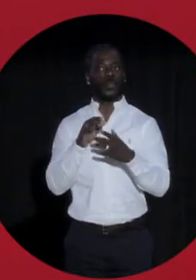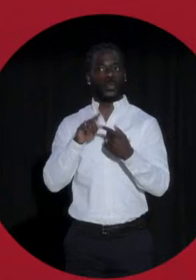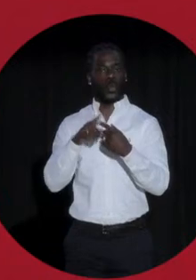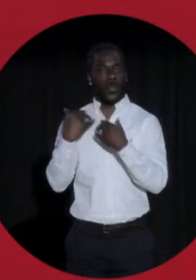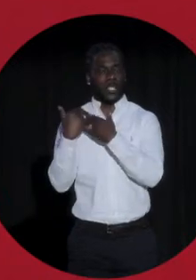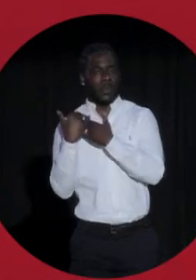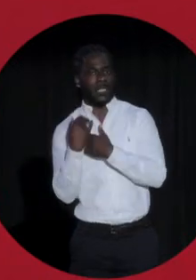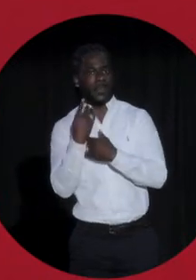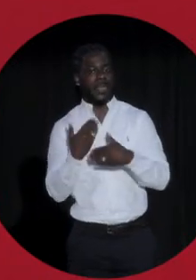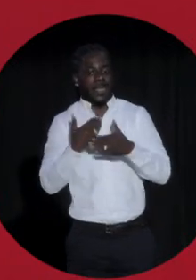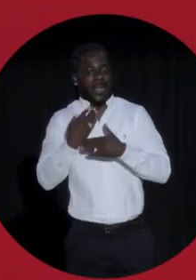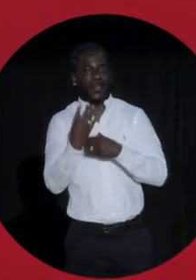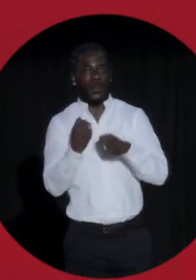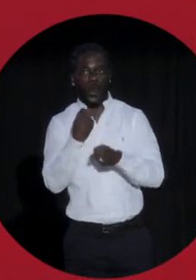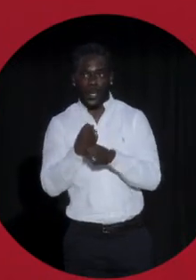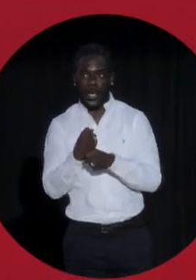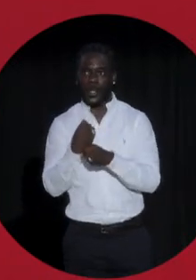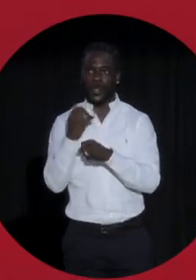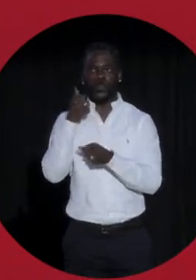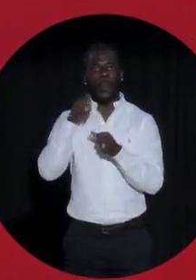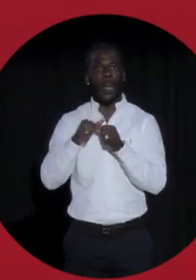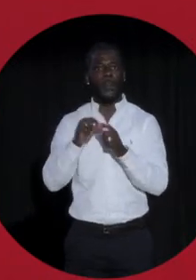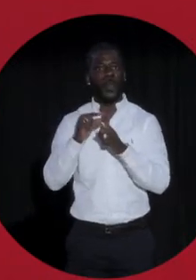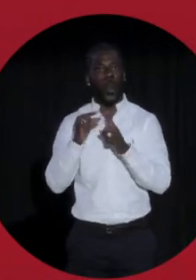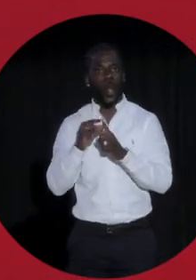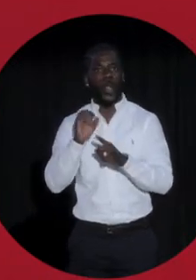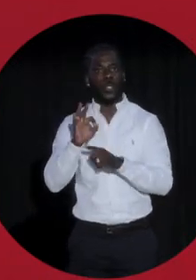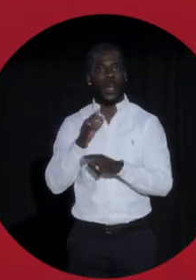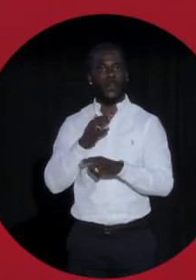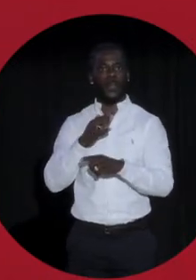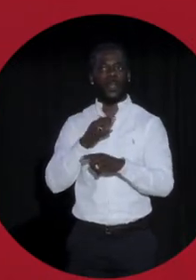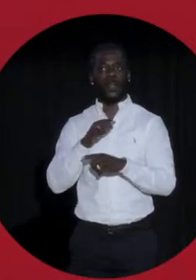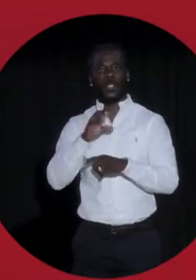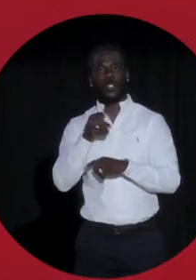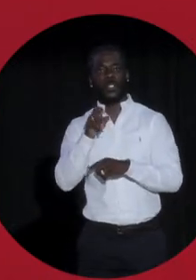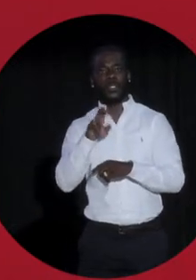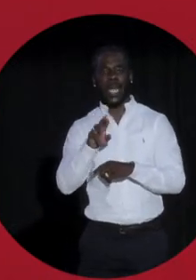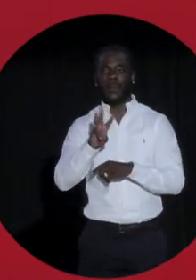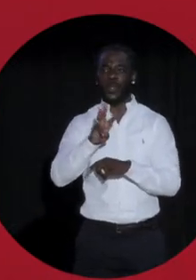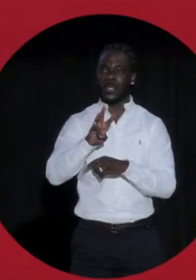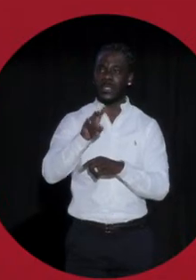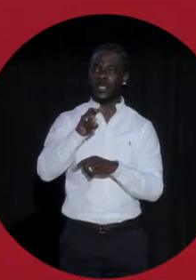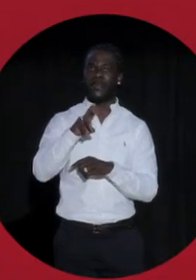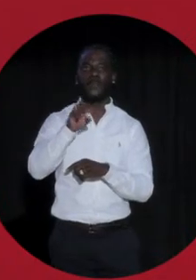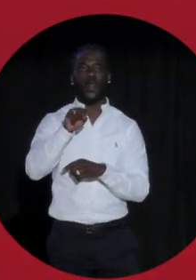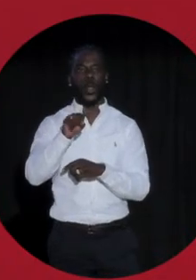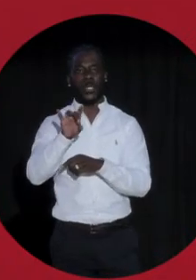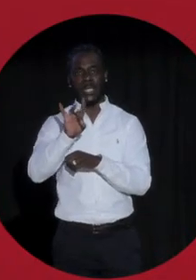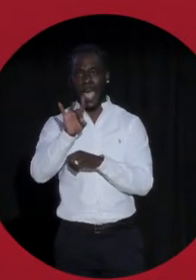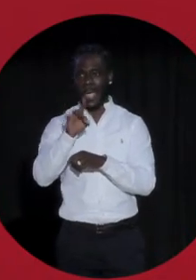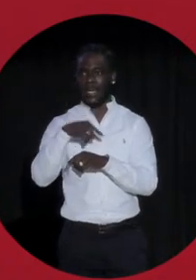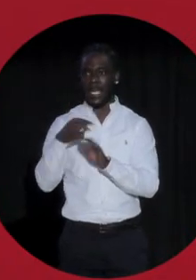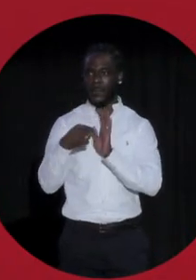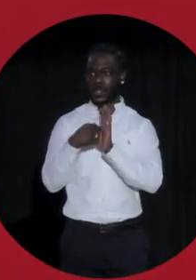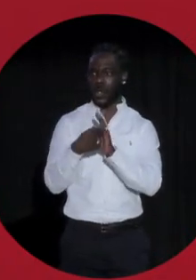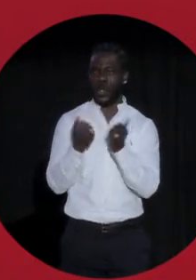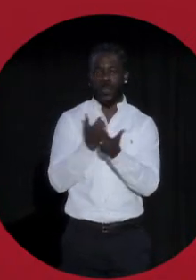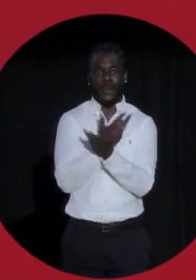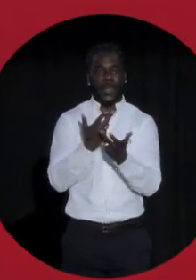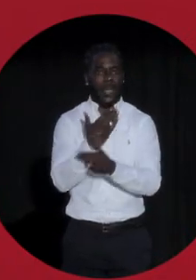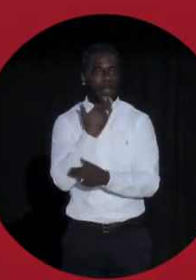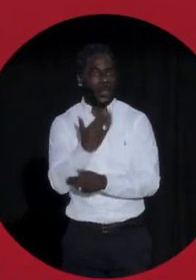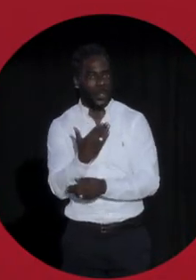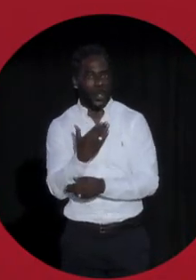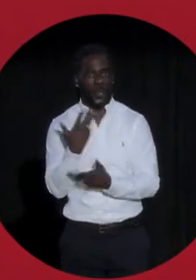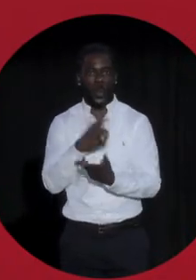Let us remember the words of Micah, paraphrased from chapter 6, verses 8. He has shown you what is good, and what does